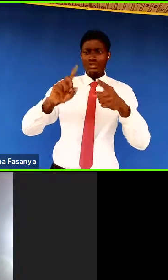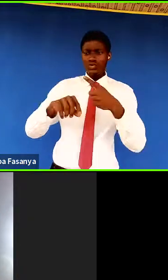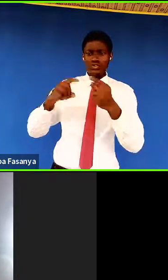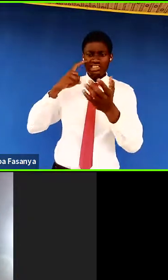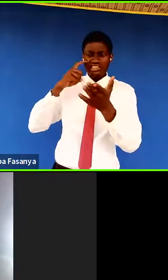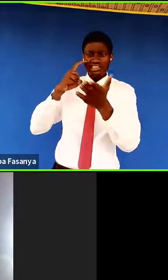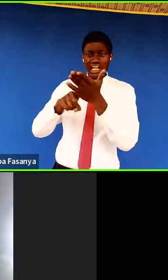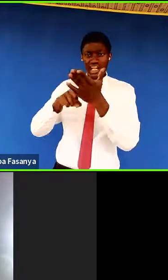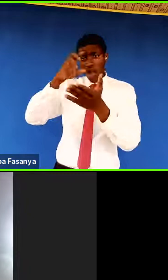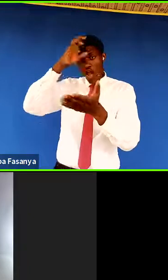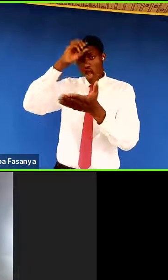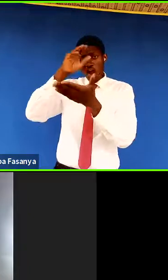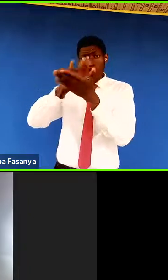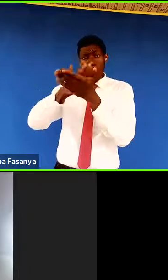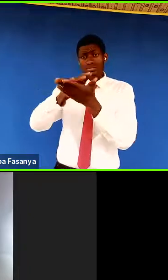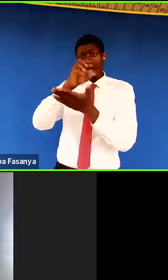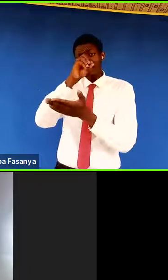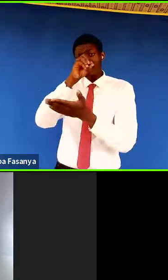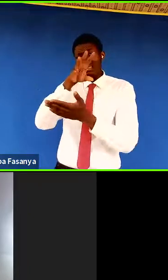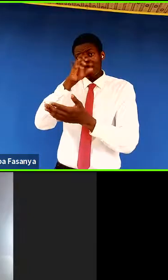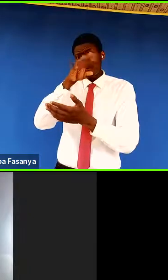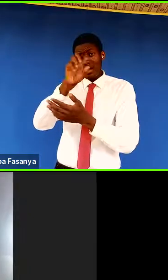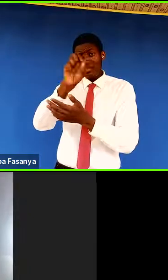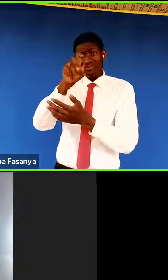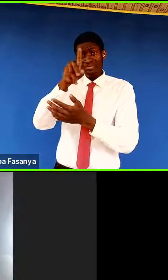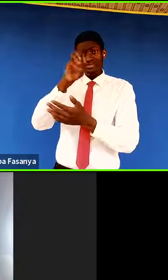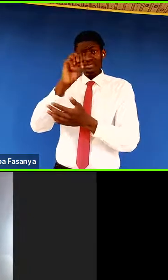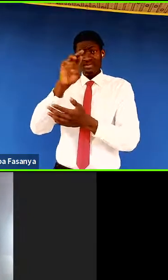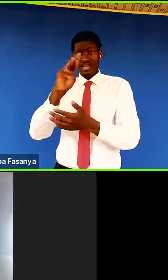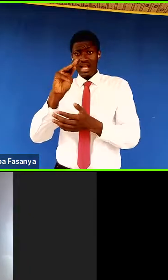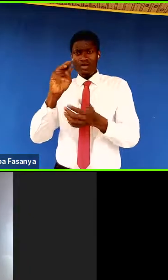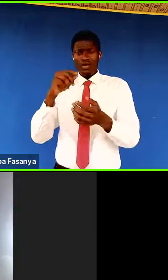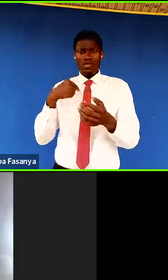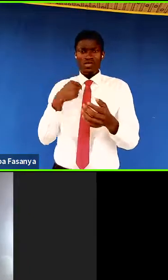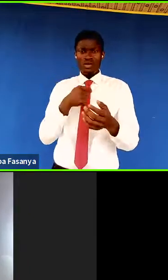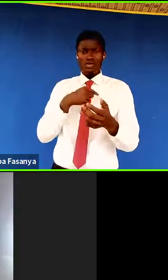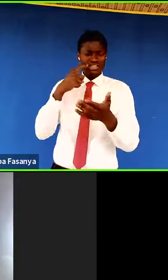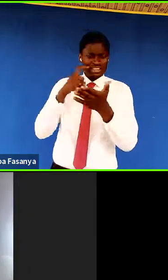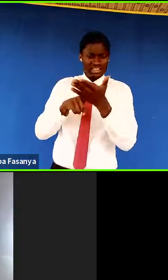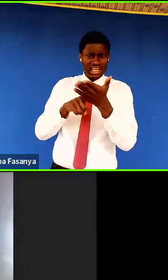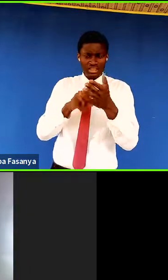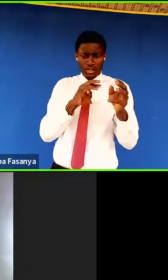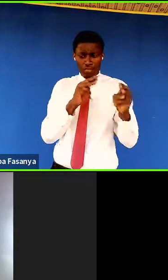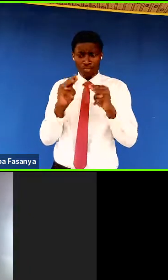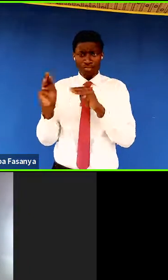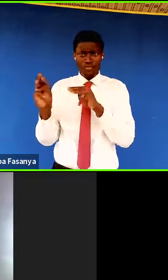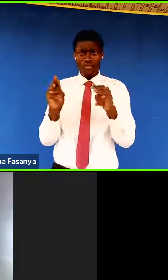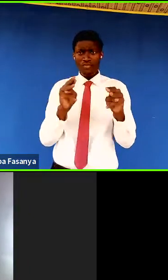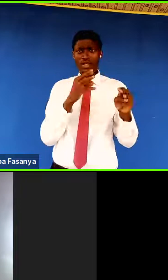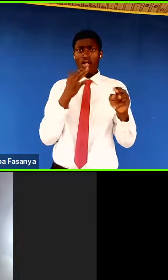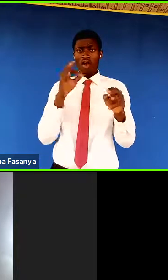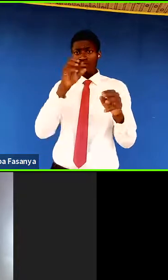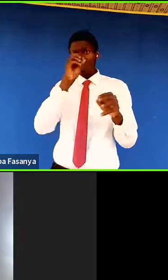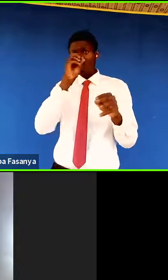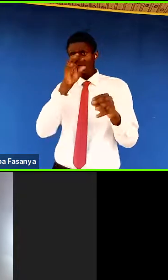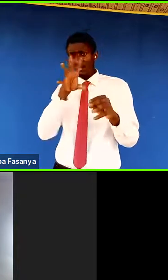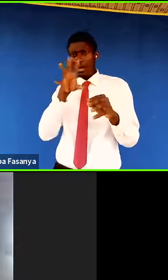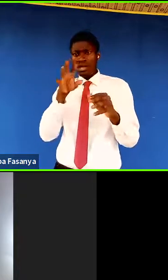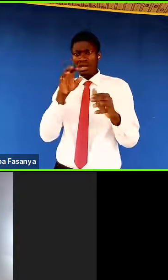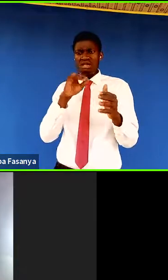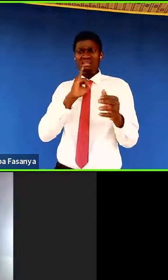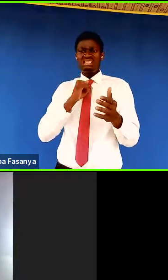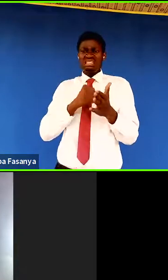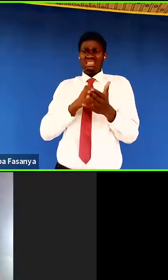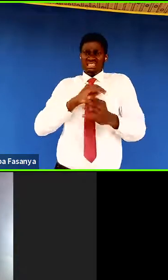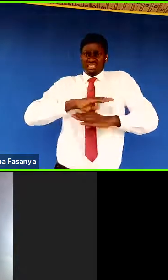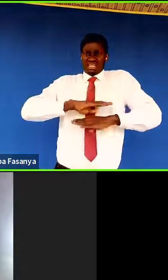count. We look for the movement of the sperm, that is the movement satisfactory, and we look for how the sperm look, what they look